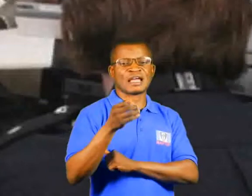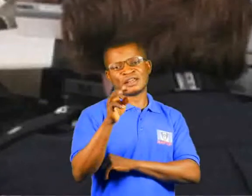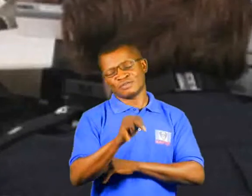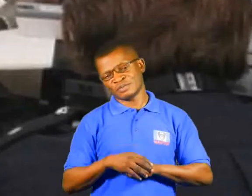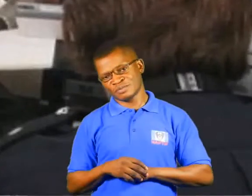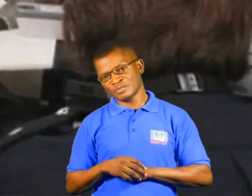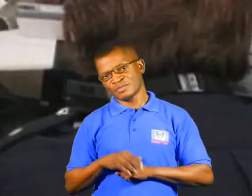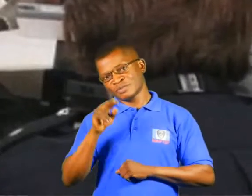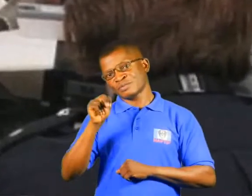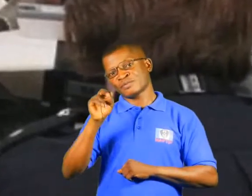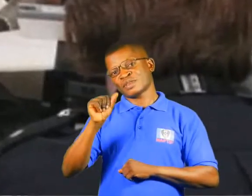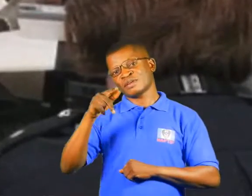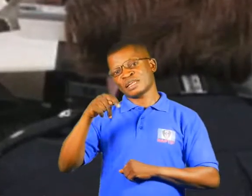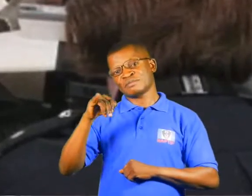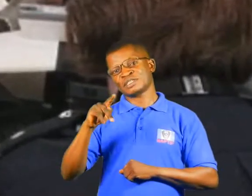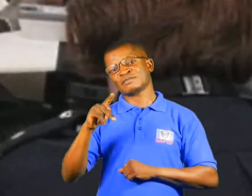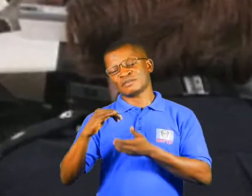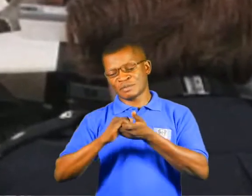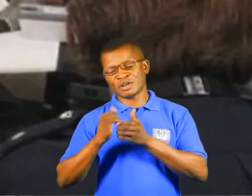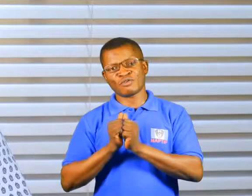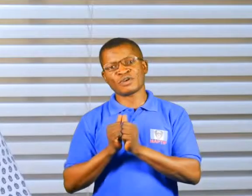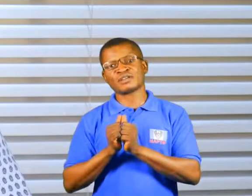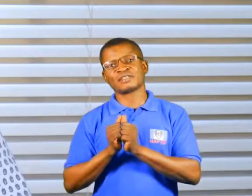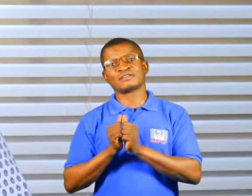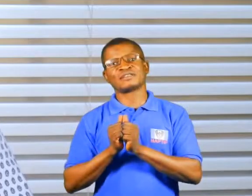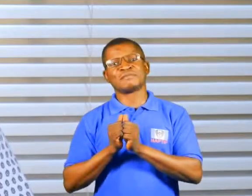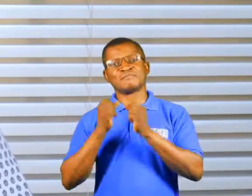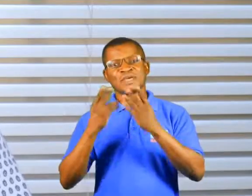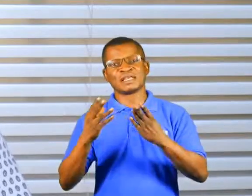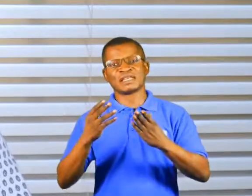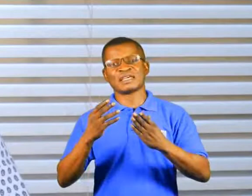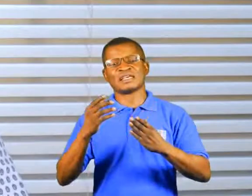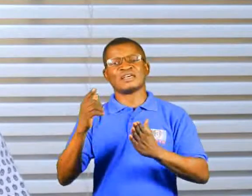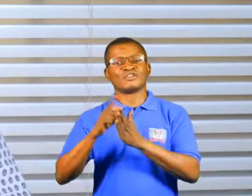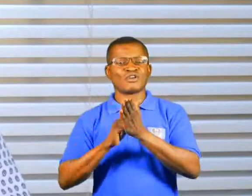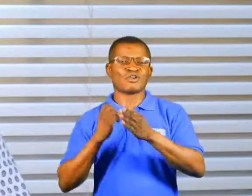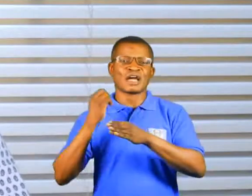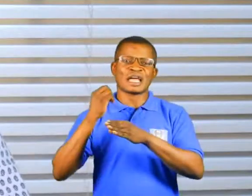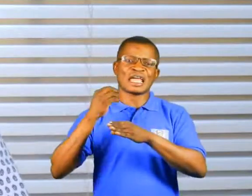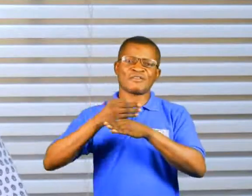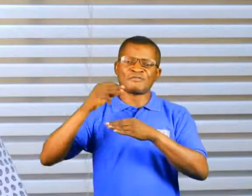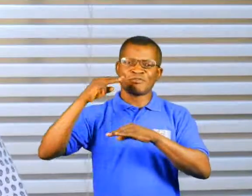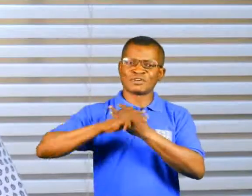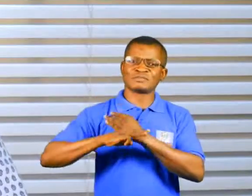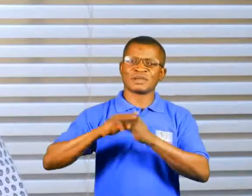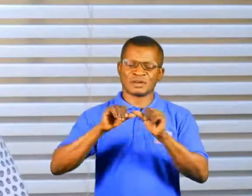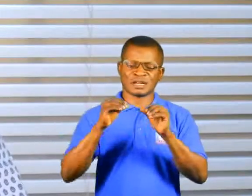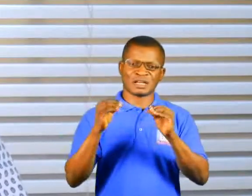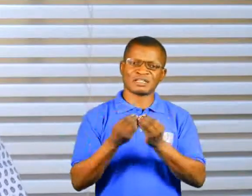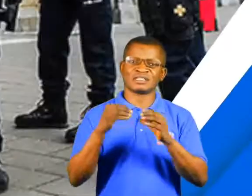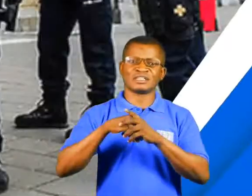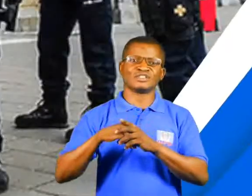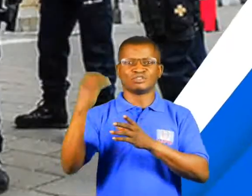them. NAPTIP collaborates with law enforcement organizations in Europe. For example, we partner